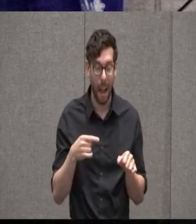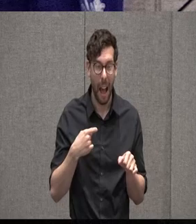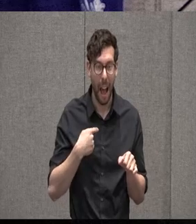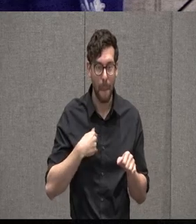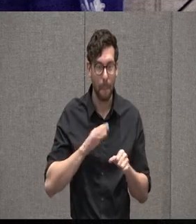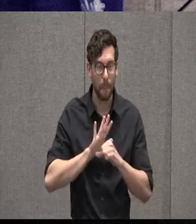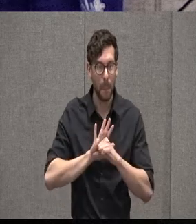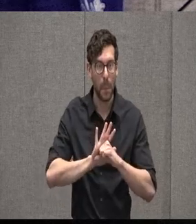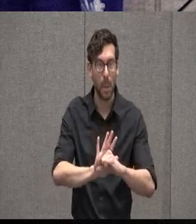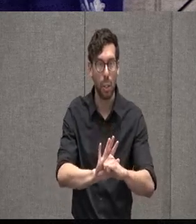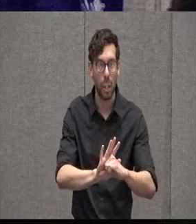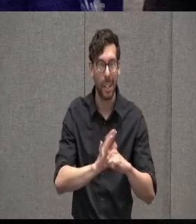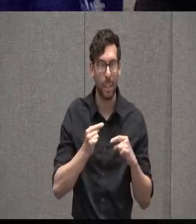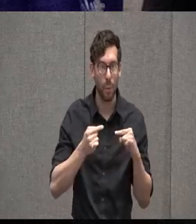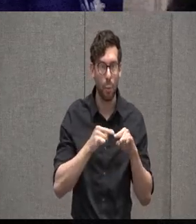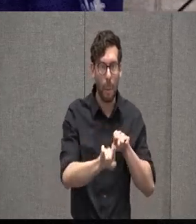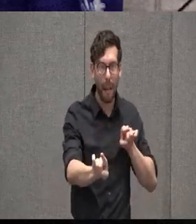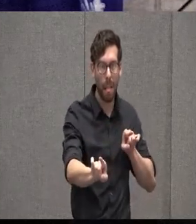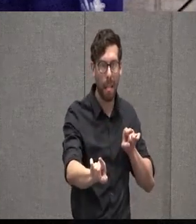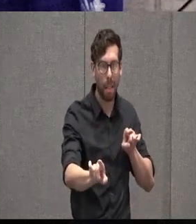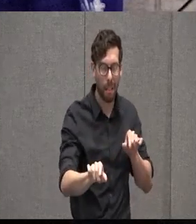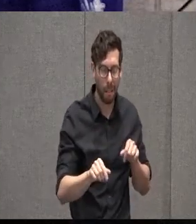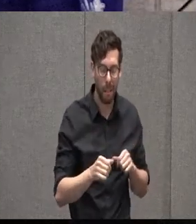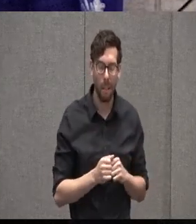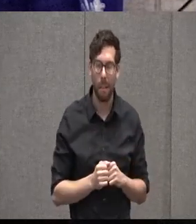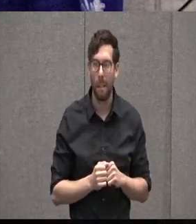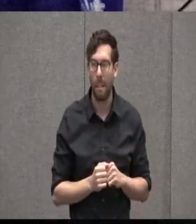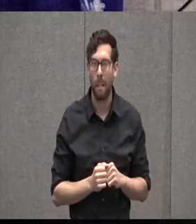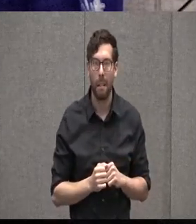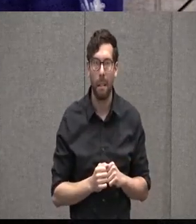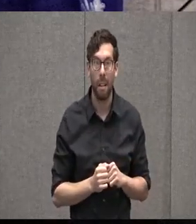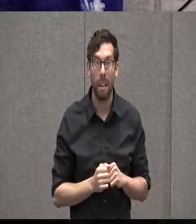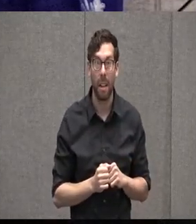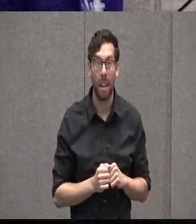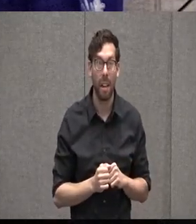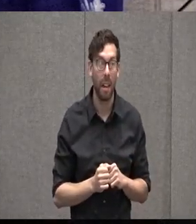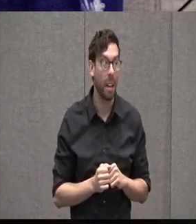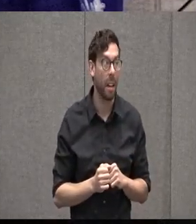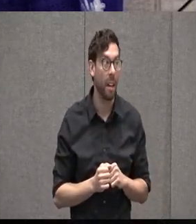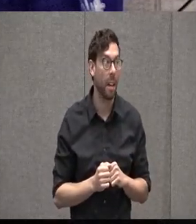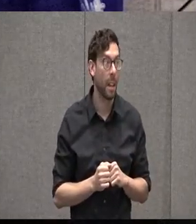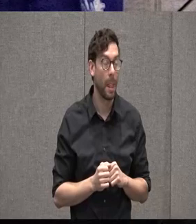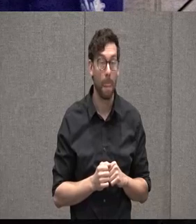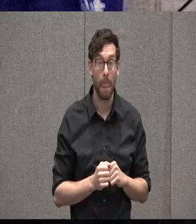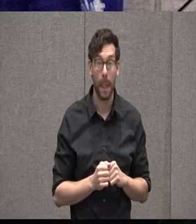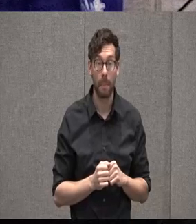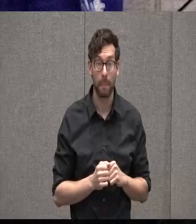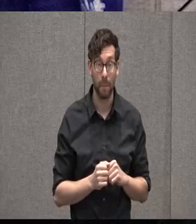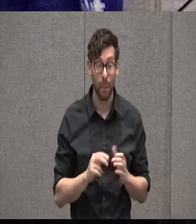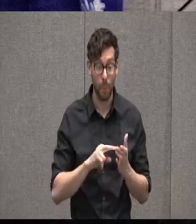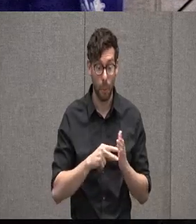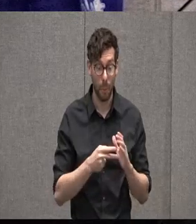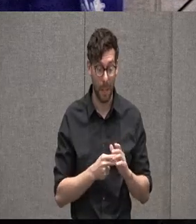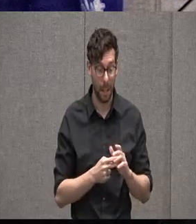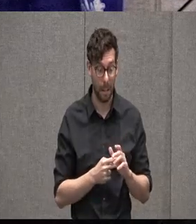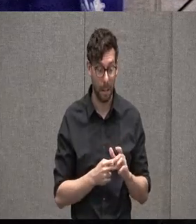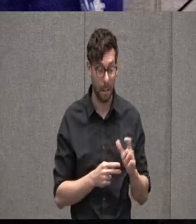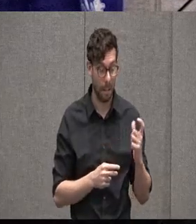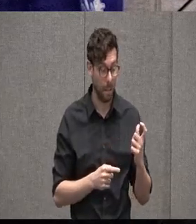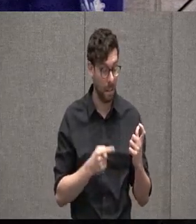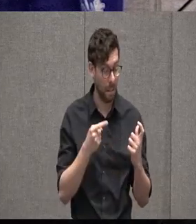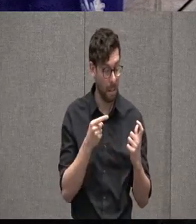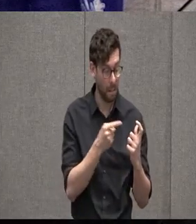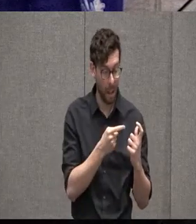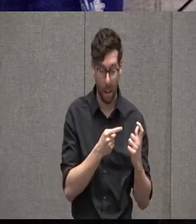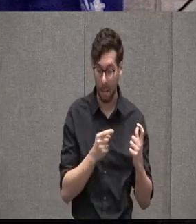pushing. That means that for this magnet, this side and this side are the